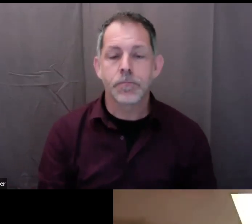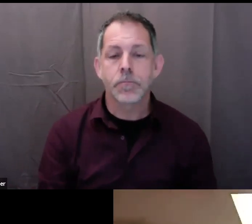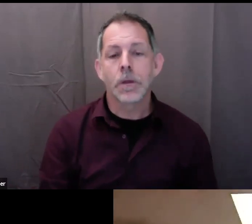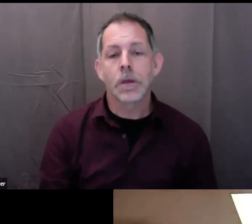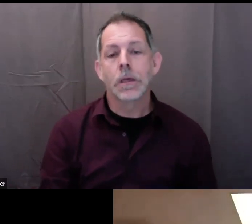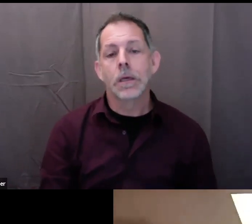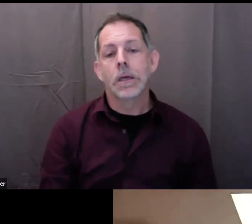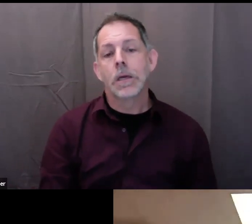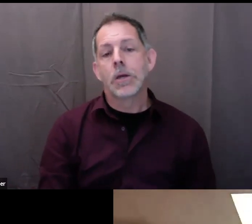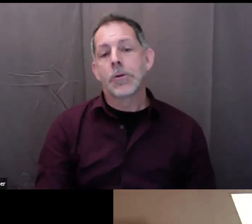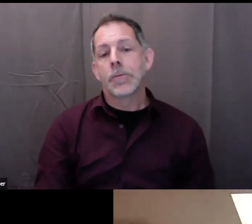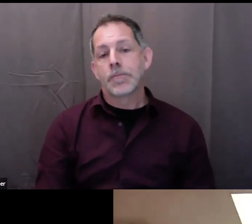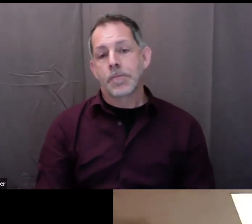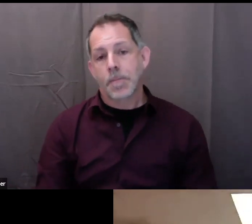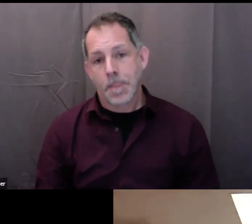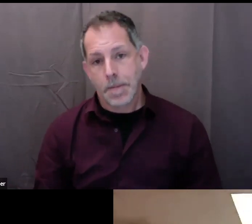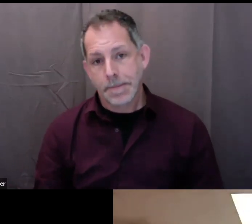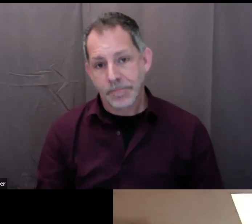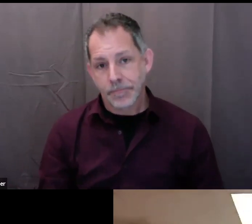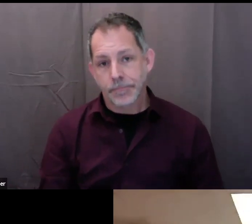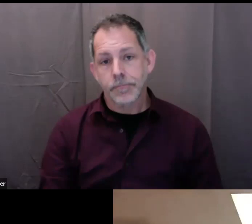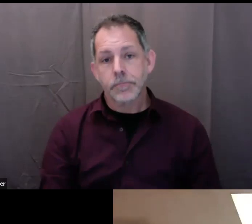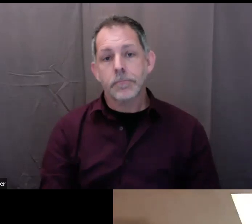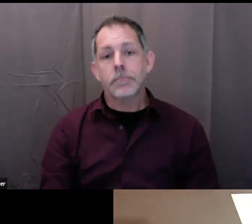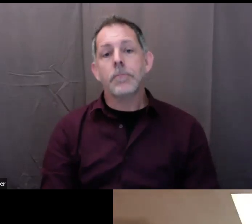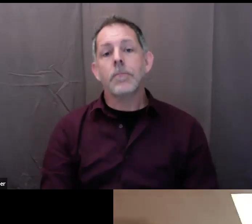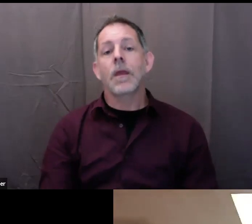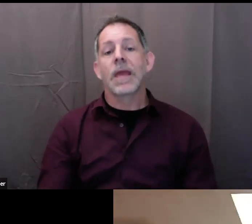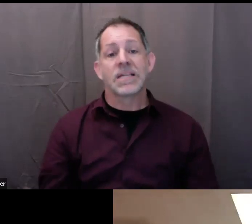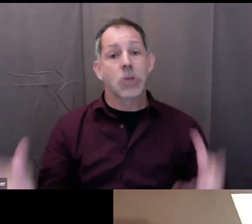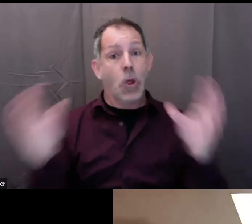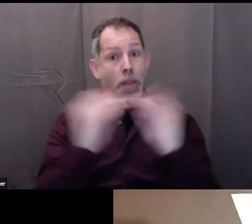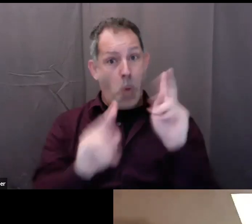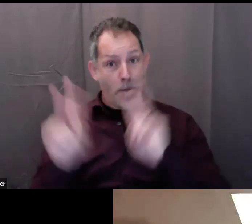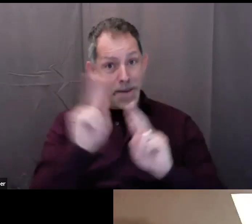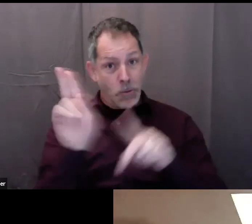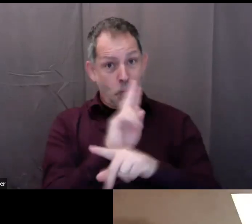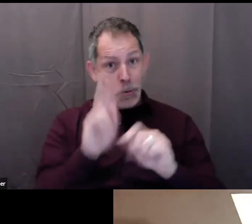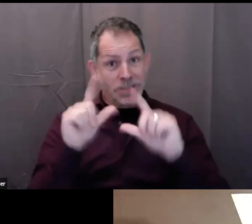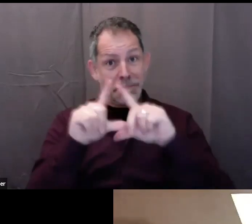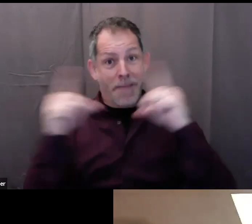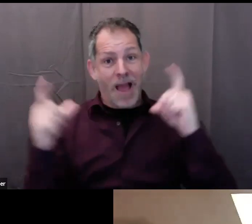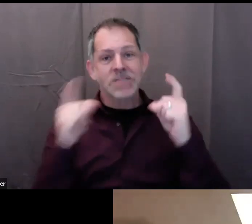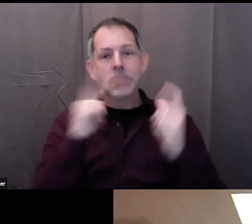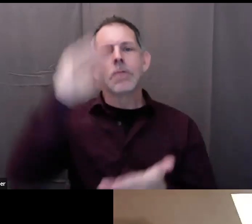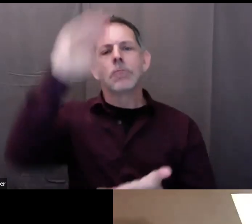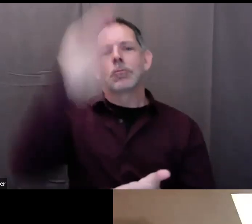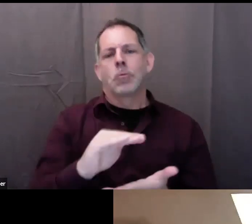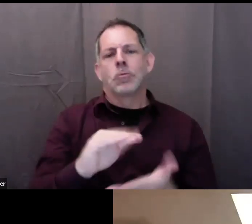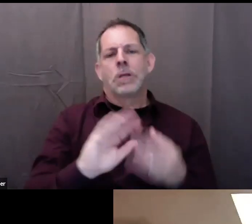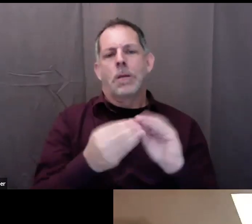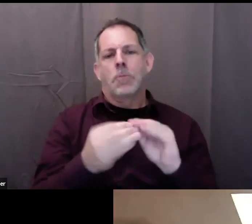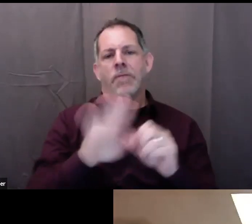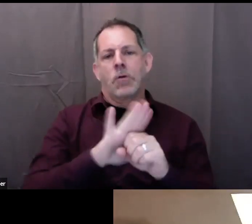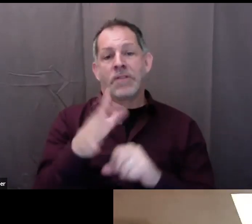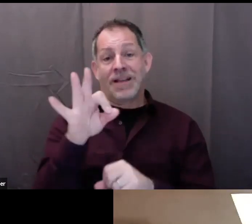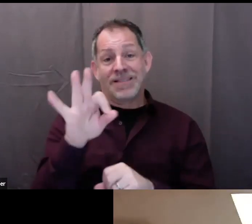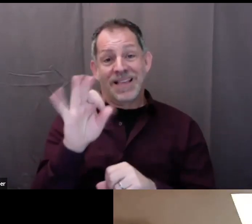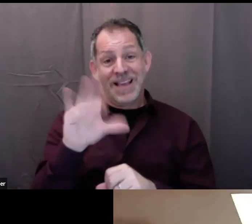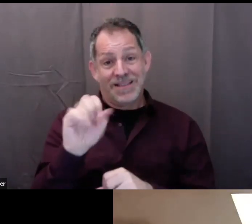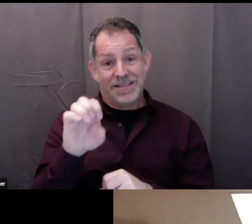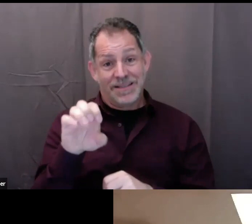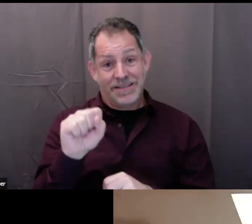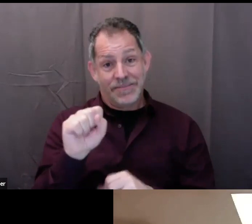and in being able to move forward in reopening. All these elements are really important. So really our pathway to